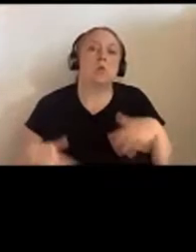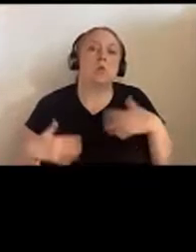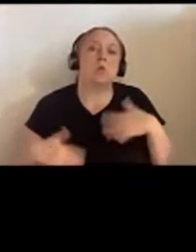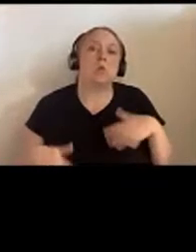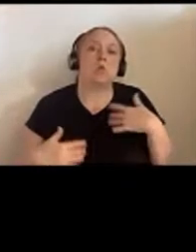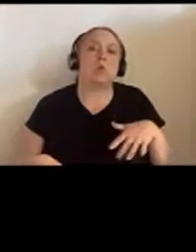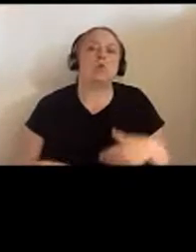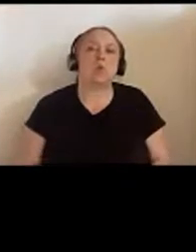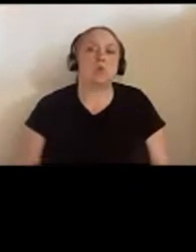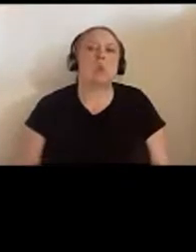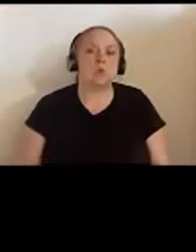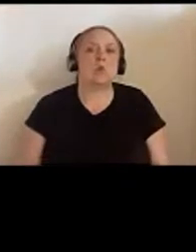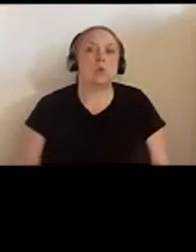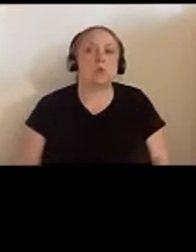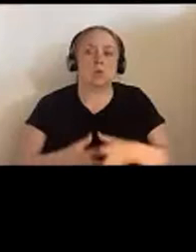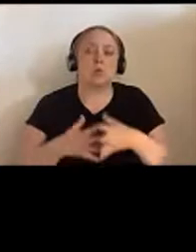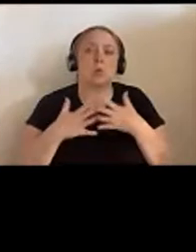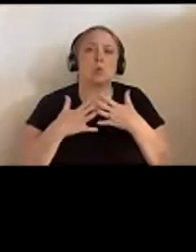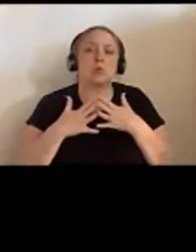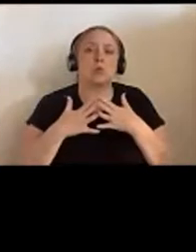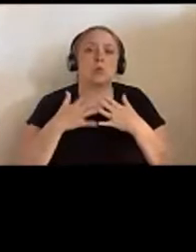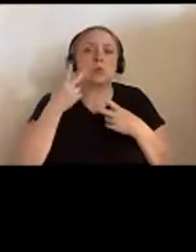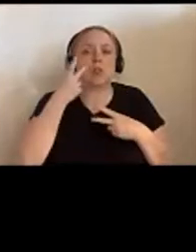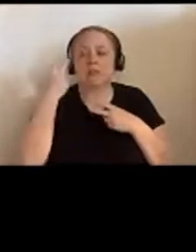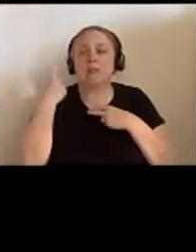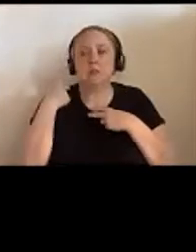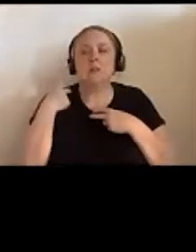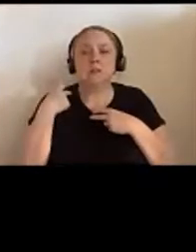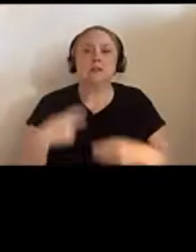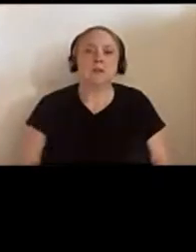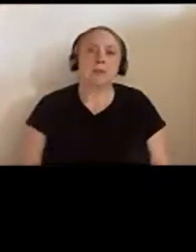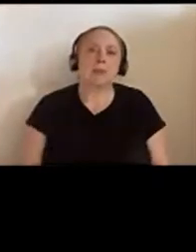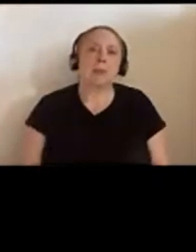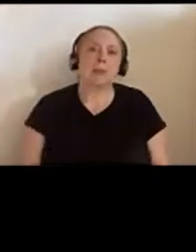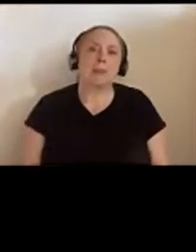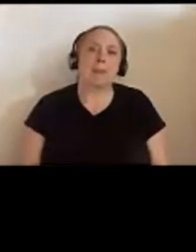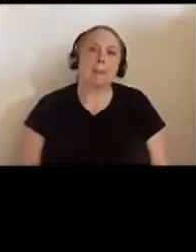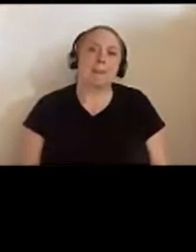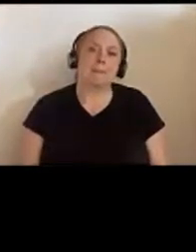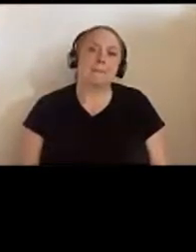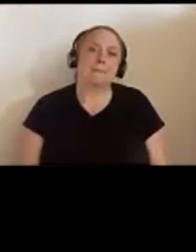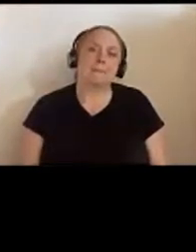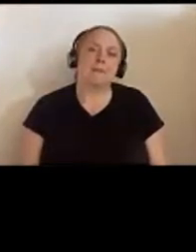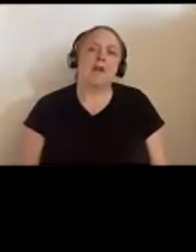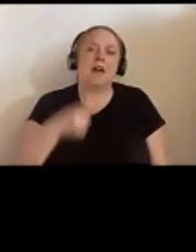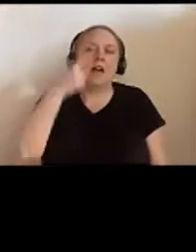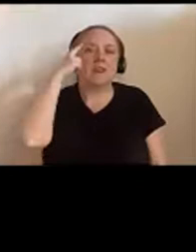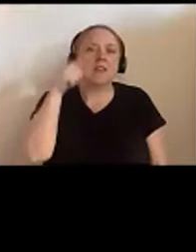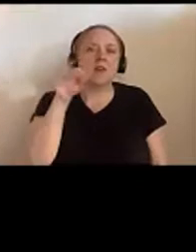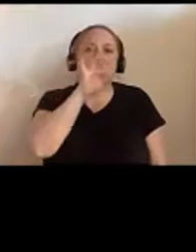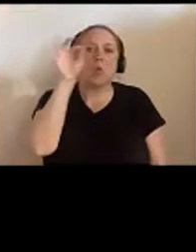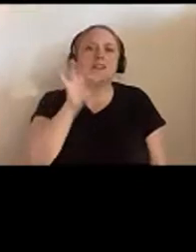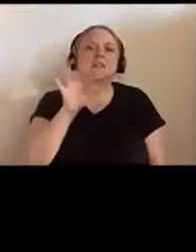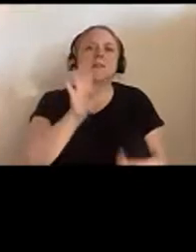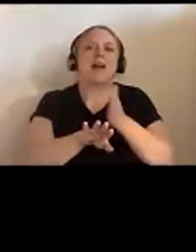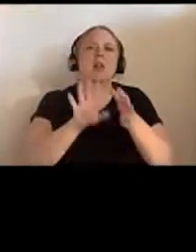That's really an intense reflection. Mm-hmm. And I think that this question about the relationship